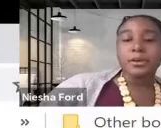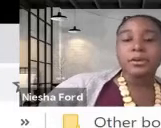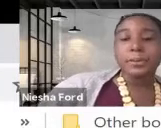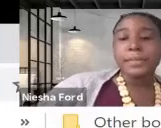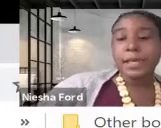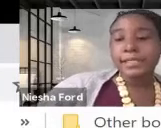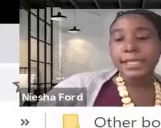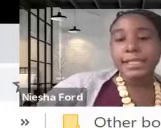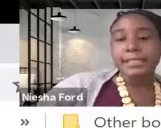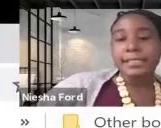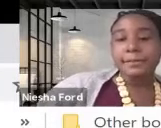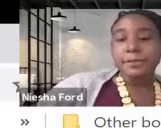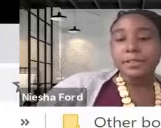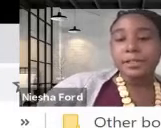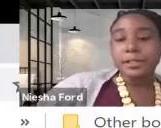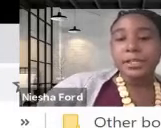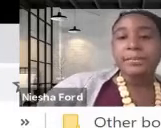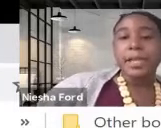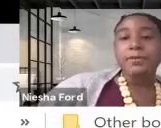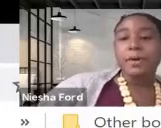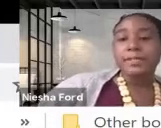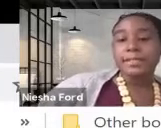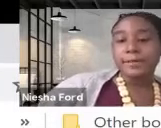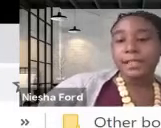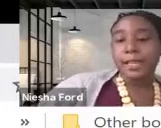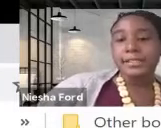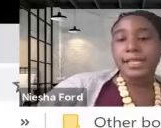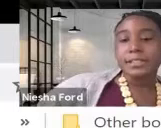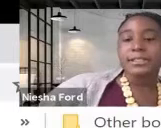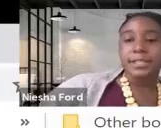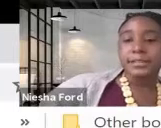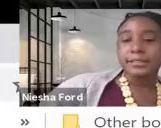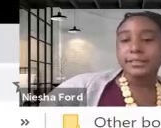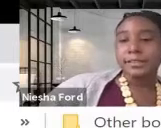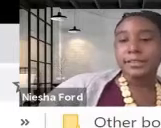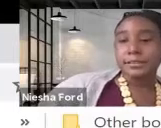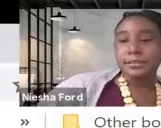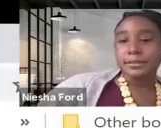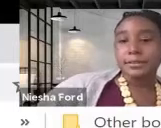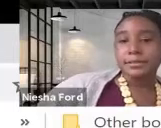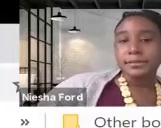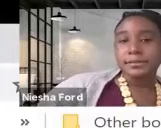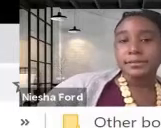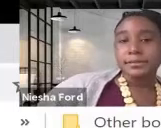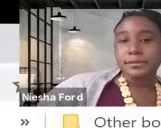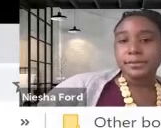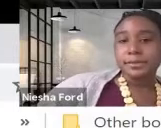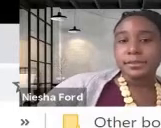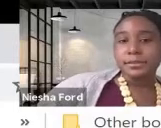sticky note, because Iggy is an influencer, he may want a selfie light attached to his desk.